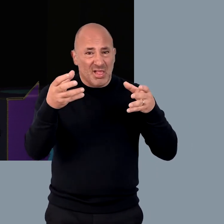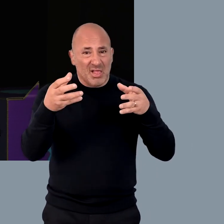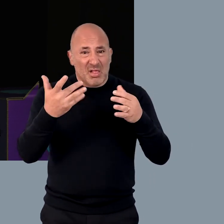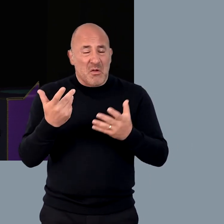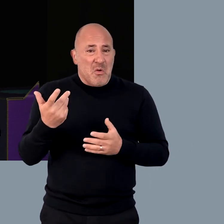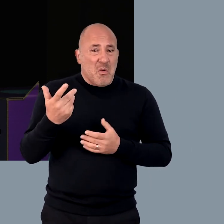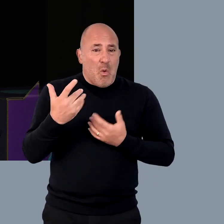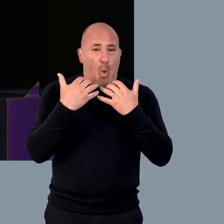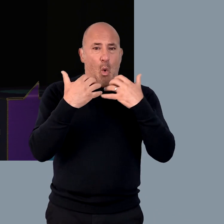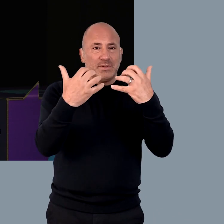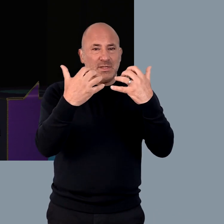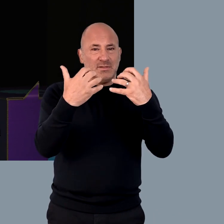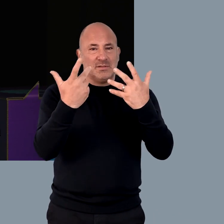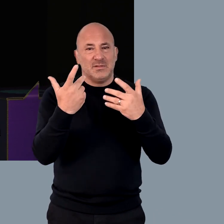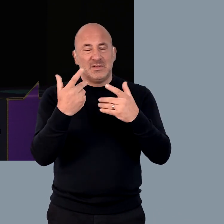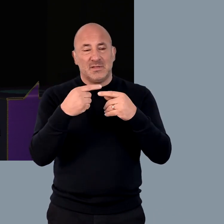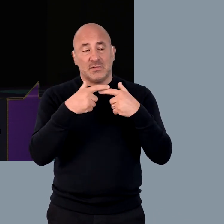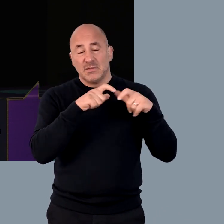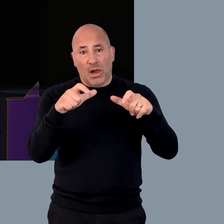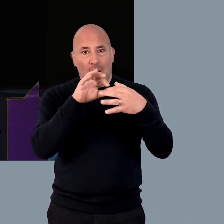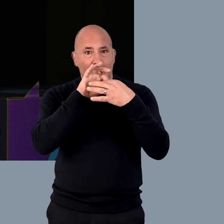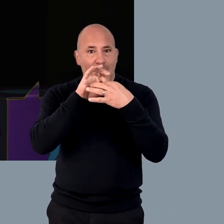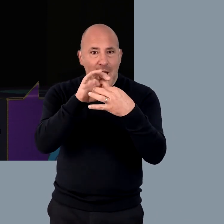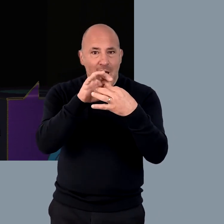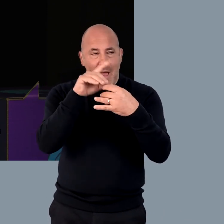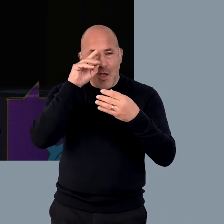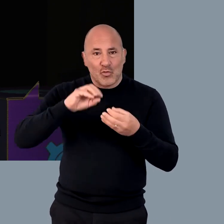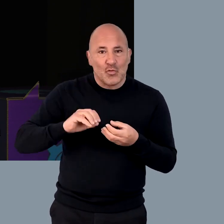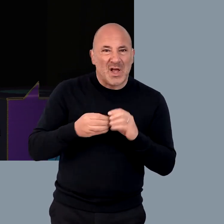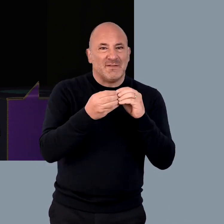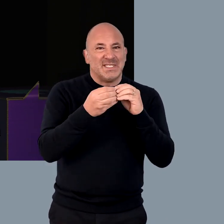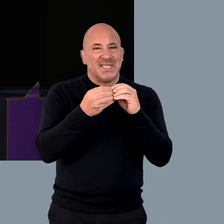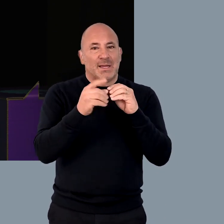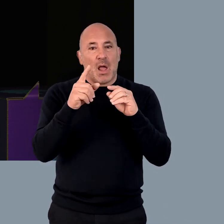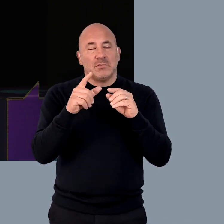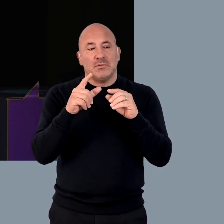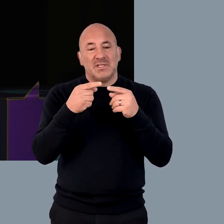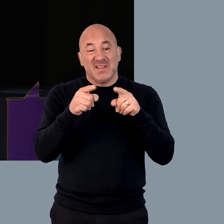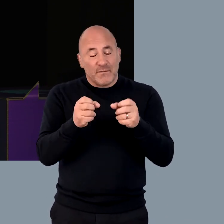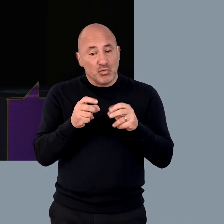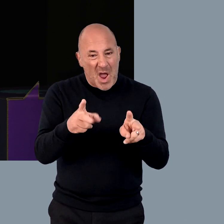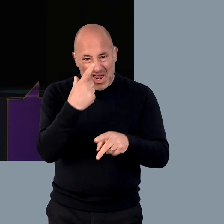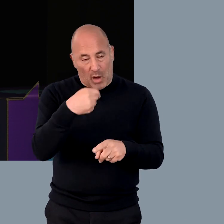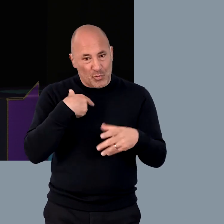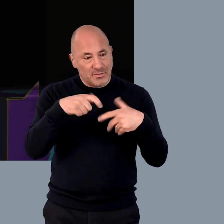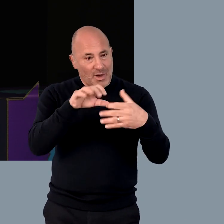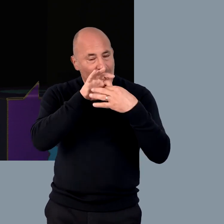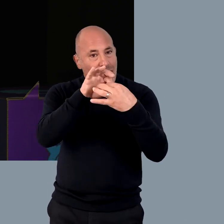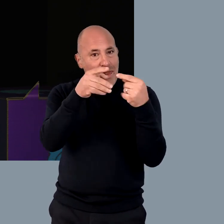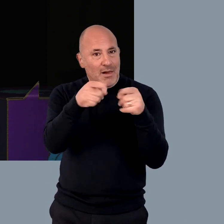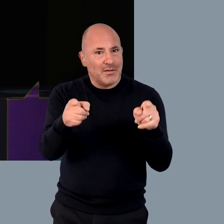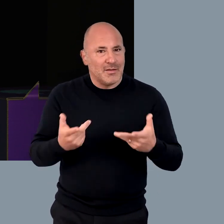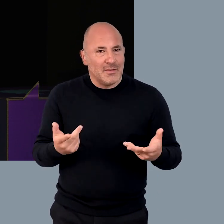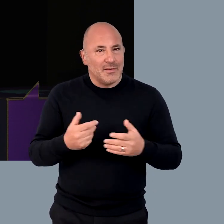Are there different ways of still engaging our audiences and sparking creativity and doing all the things we want to do, but